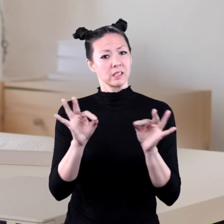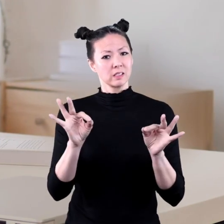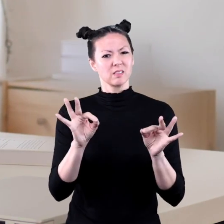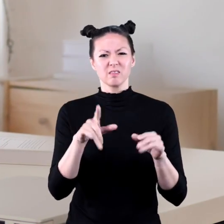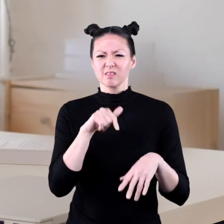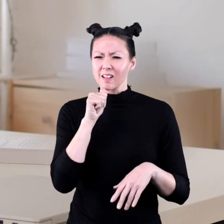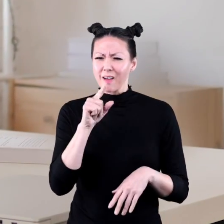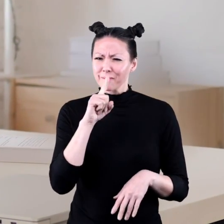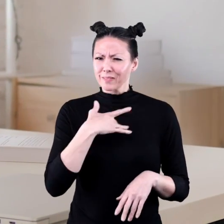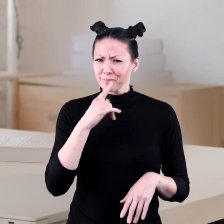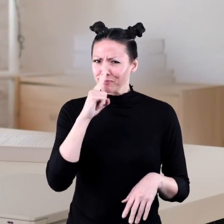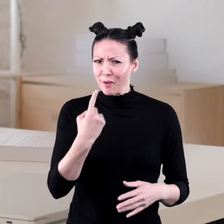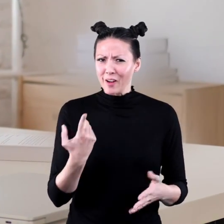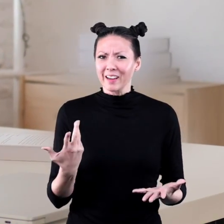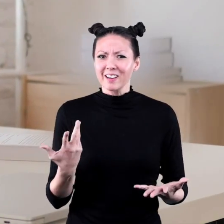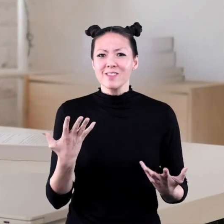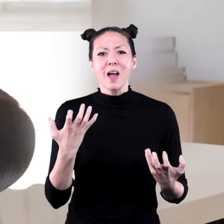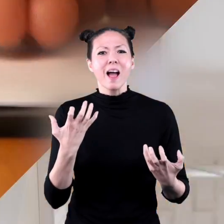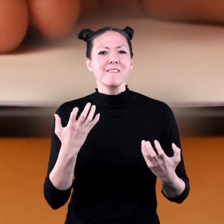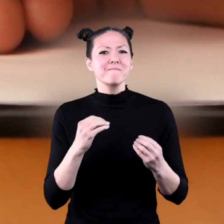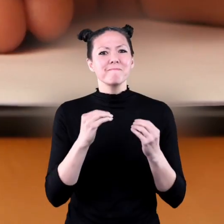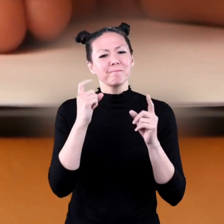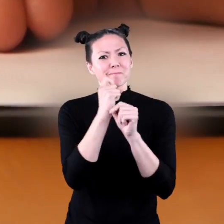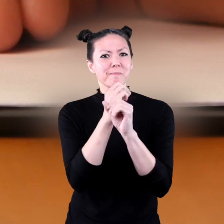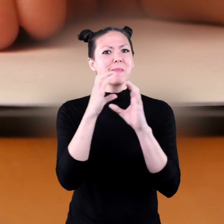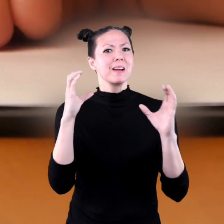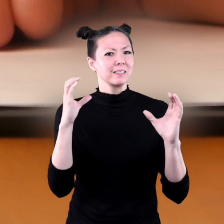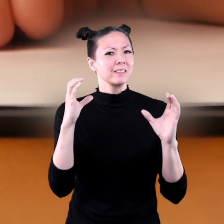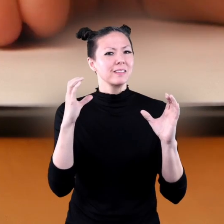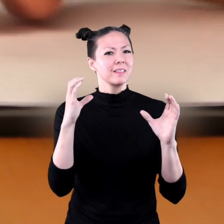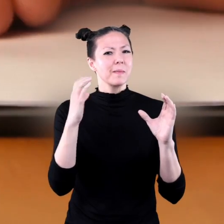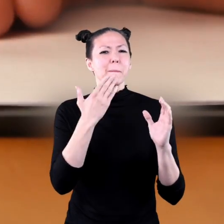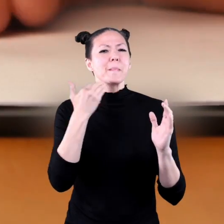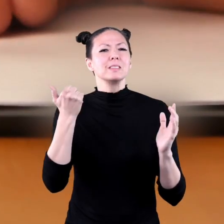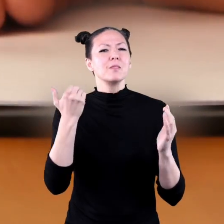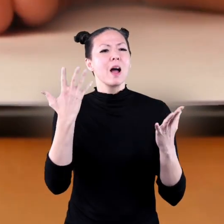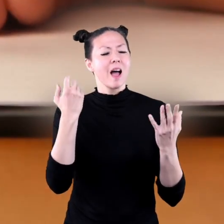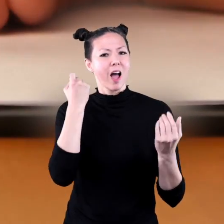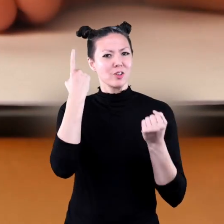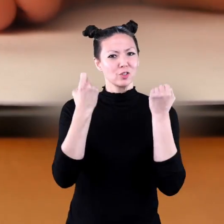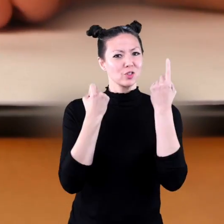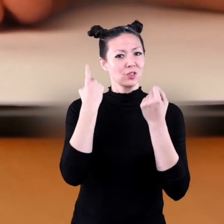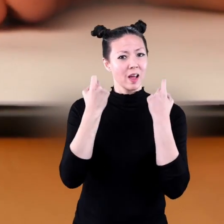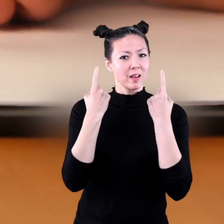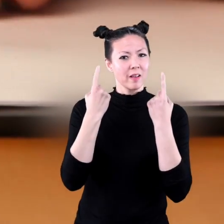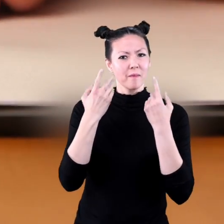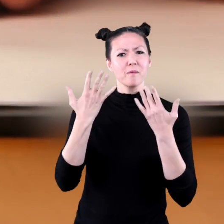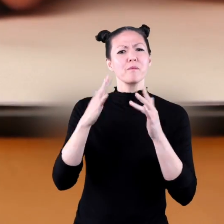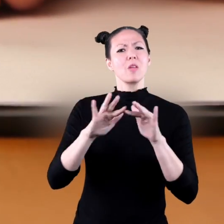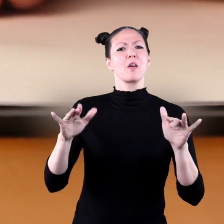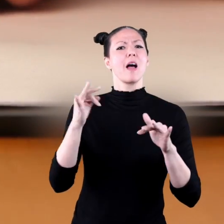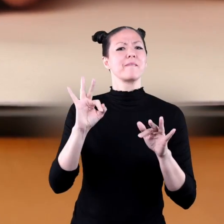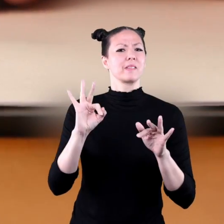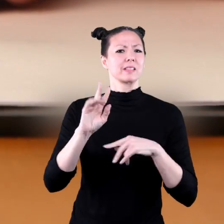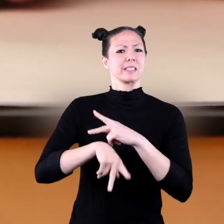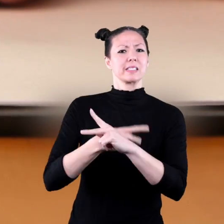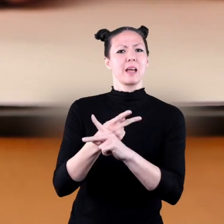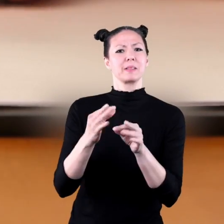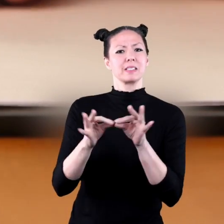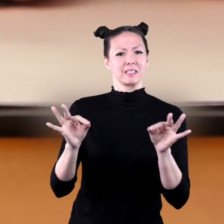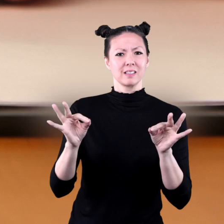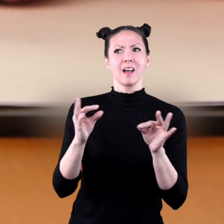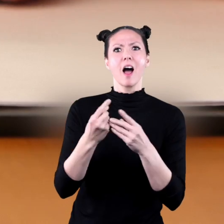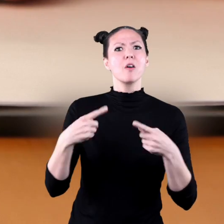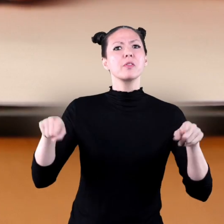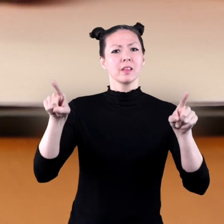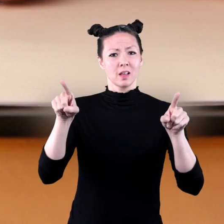use sentences in a way that isn't boring. So, as you might imagine, it's best to have an understanding of the various types of